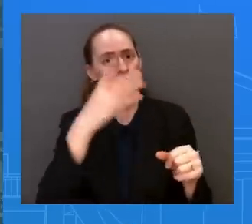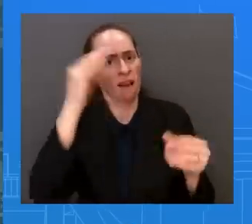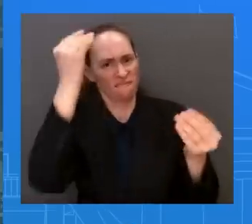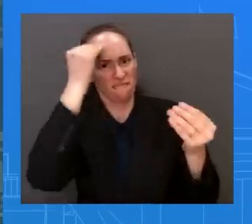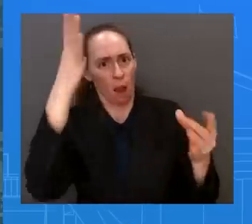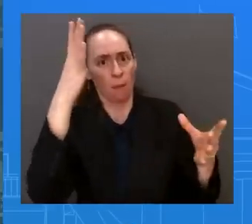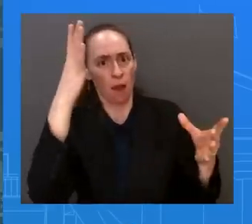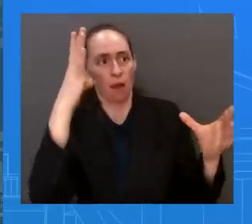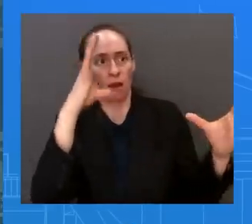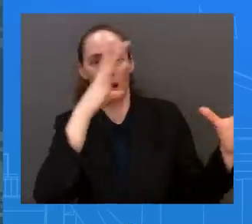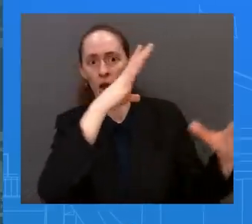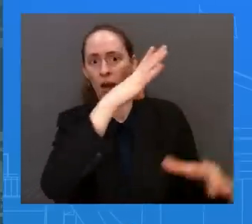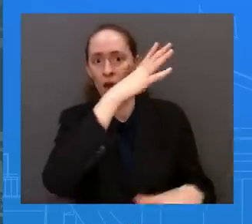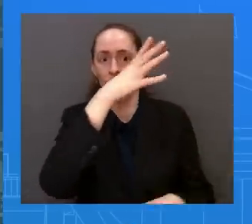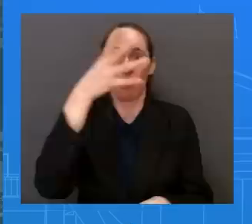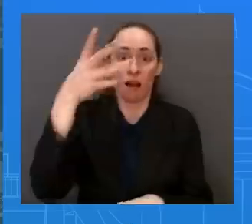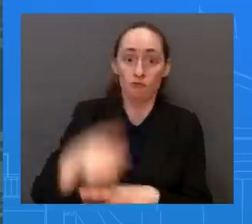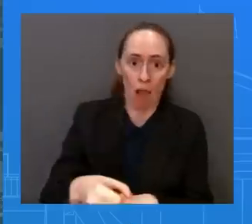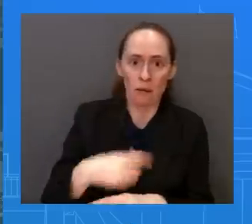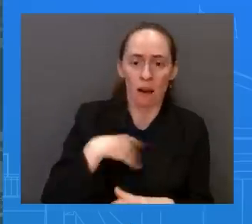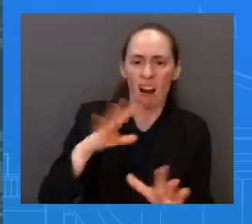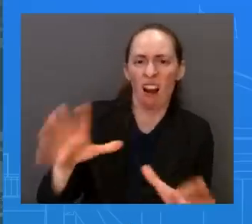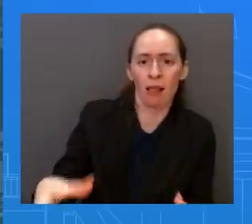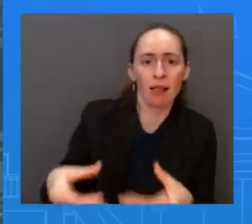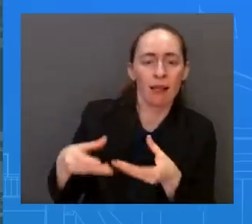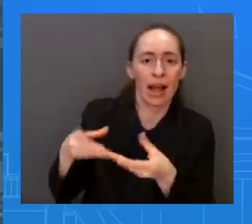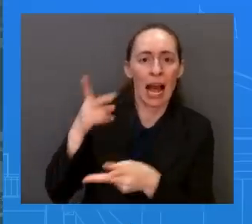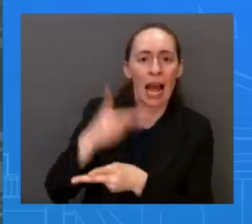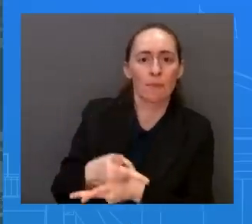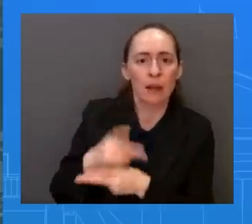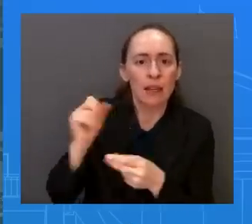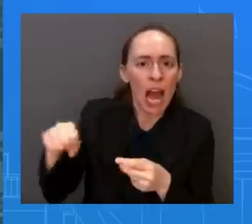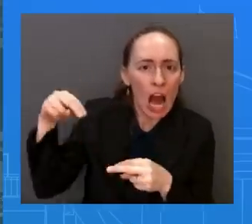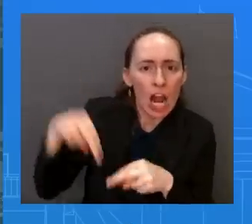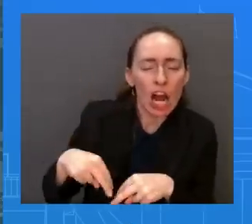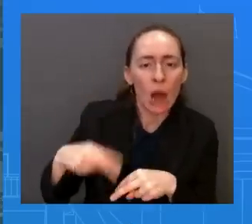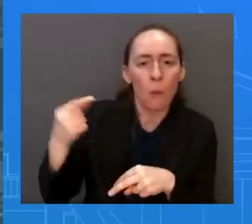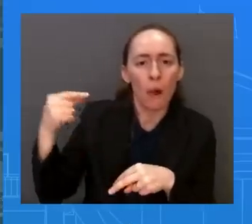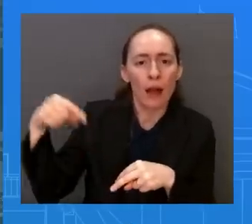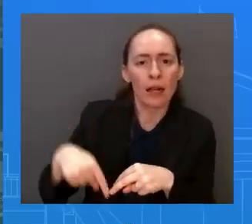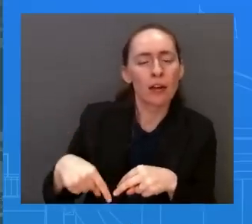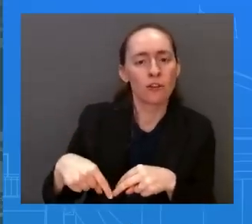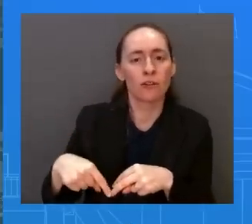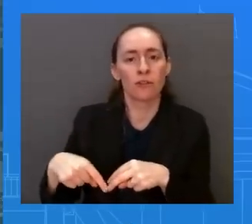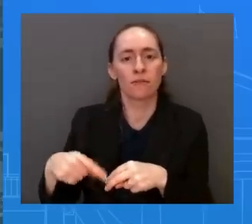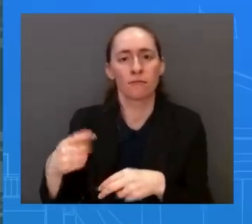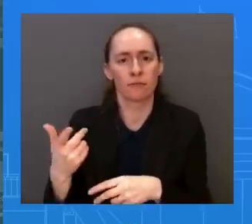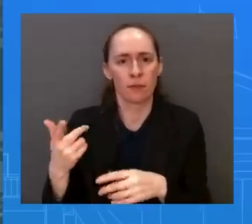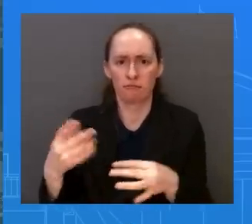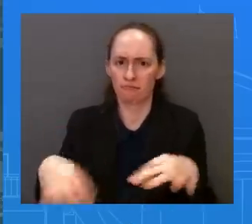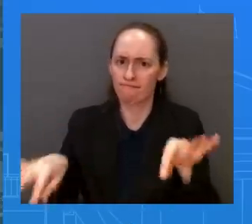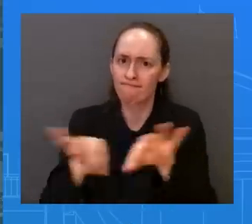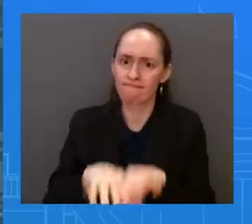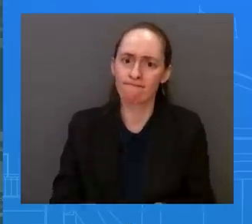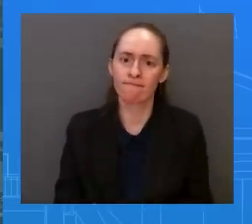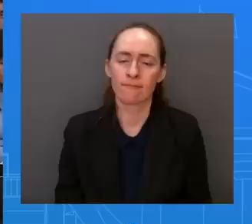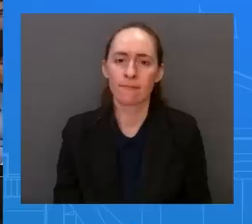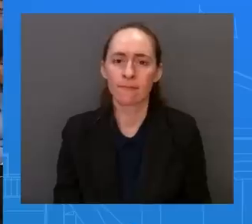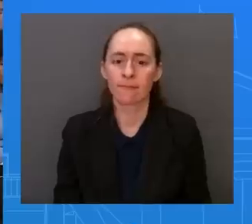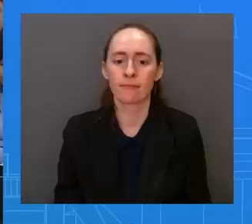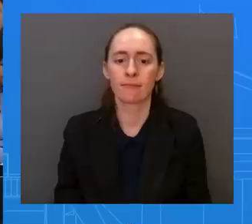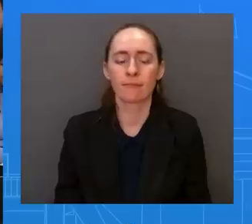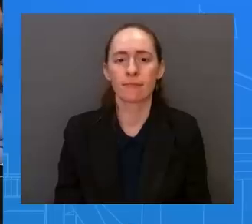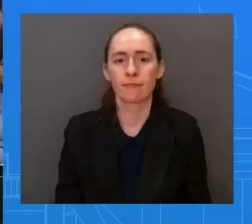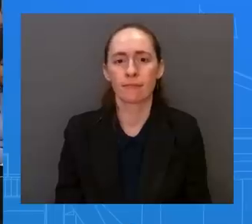that action. And the president made sure we took that action. Thanks, Karine. How much damage would you say has been done